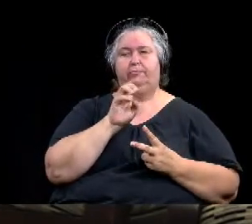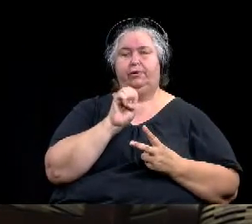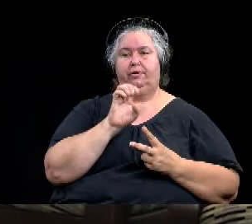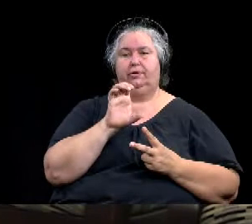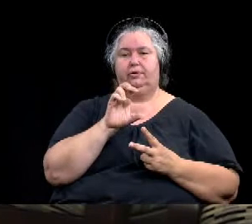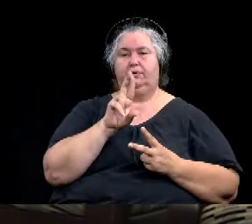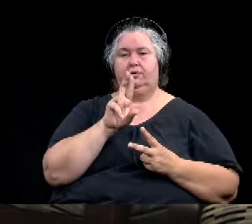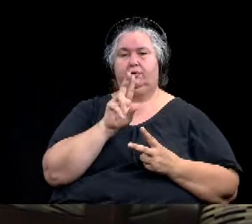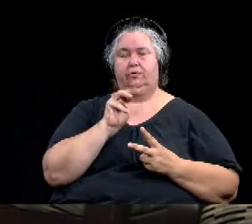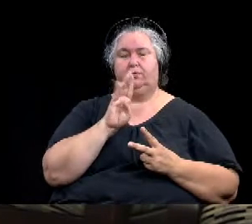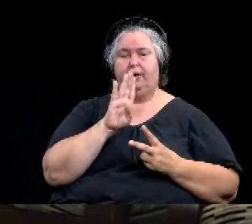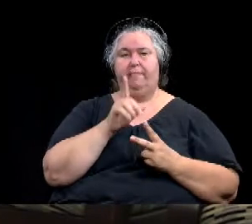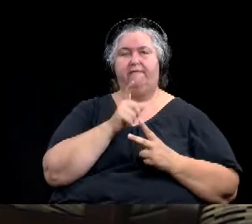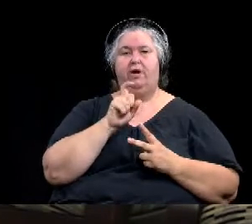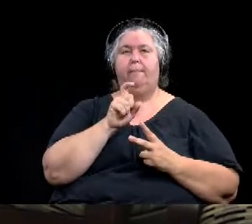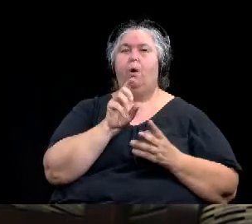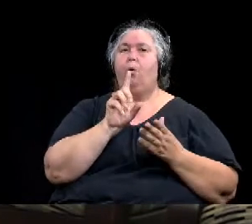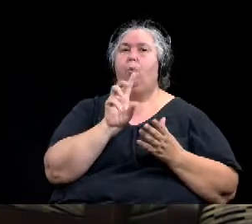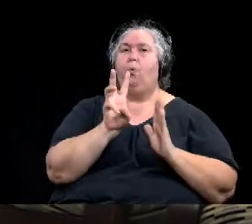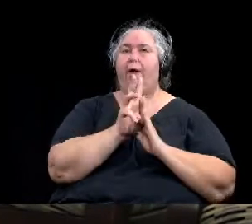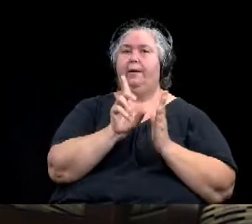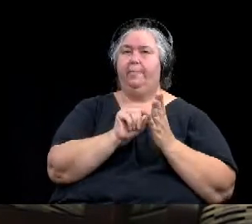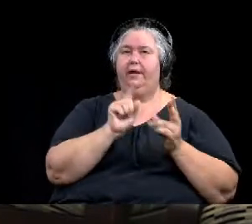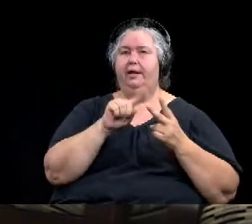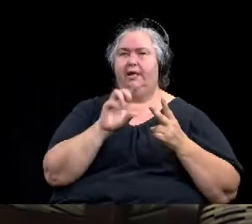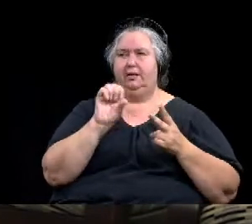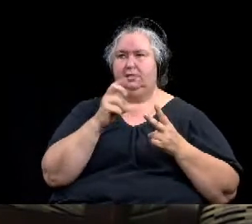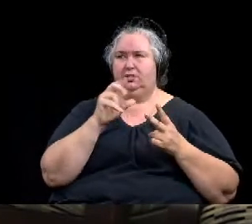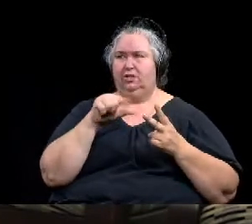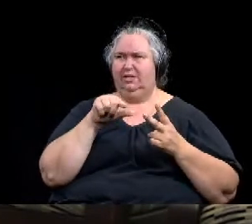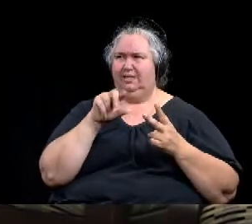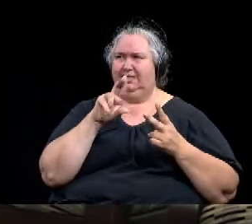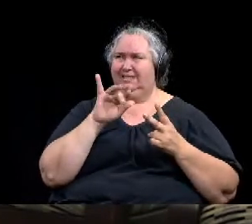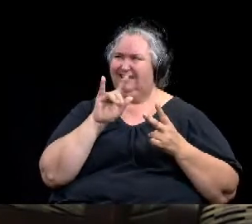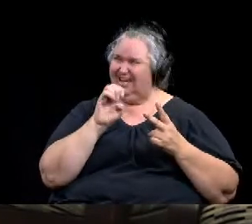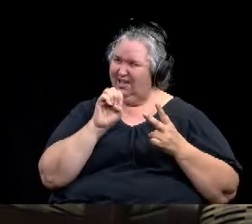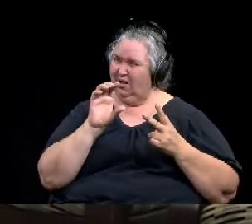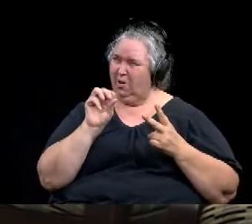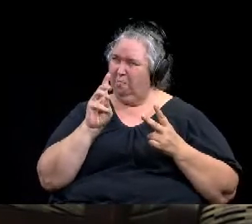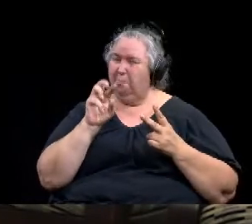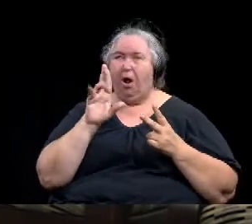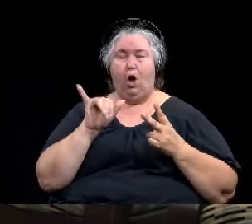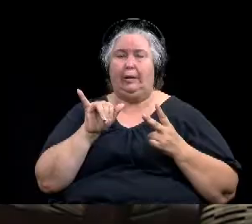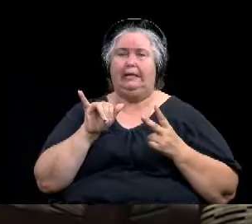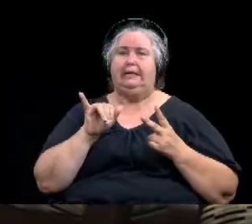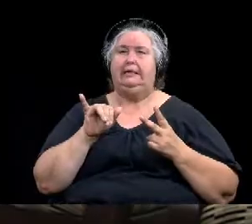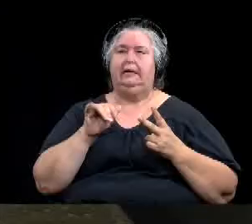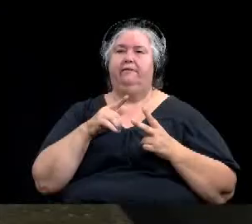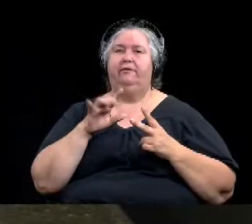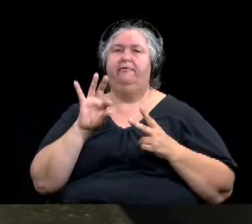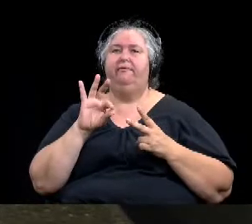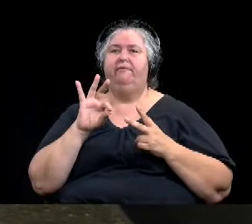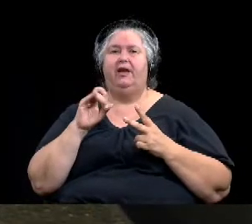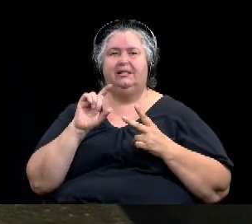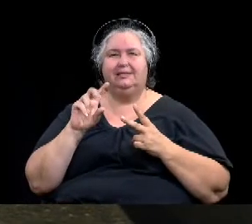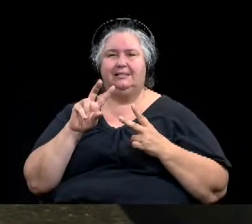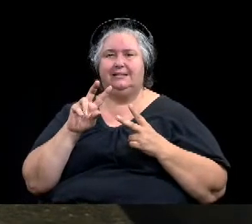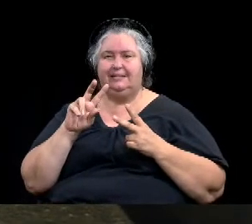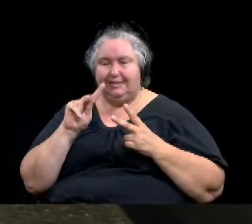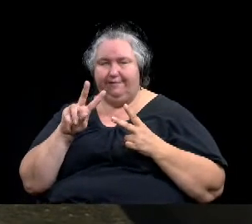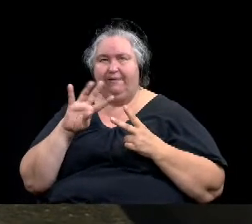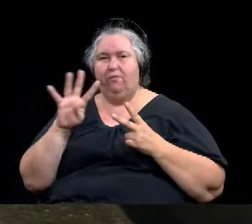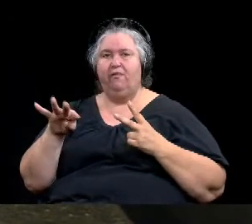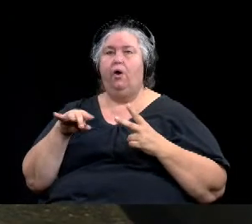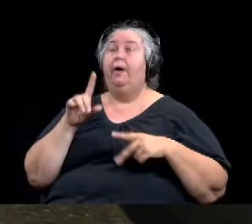Tribune-Herald, and we have Shaquille Amari from KWKT Fox 44. So we'll go first to Brooke. Are you on the line? Yes,